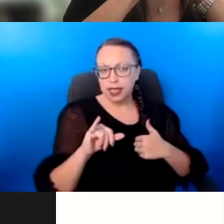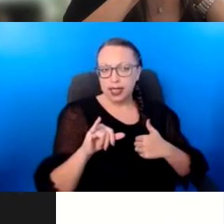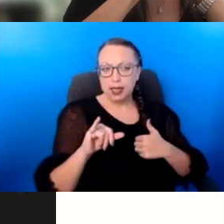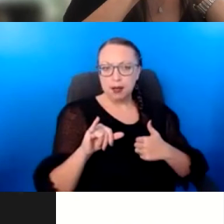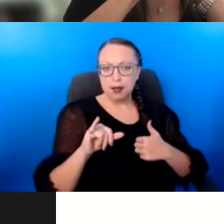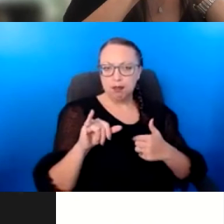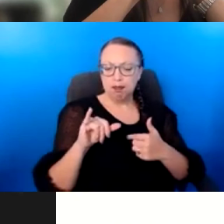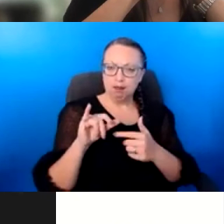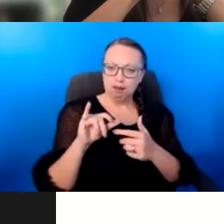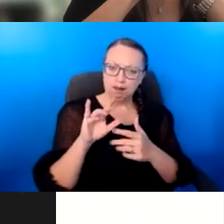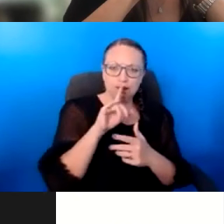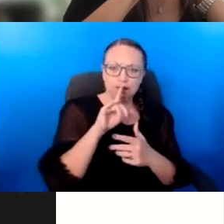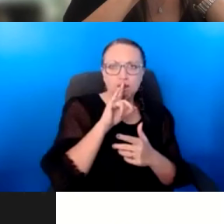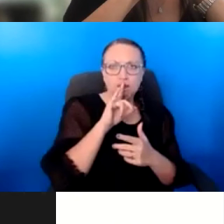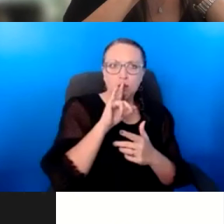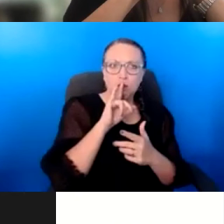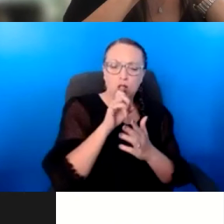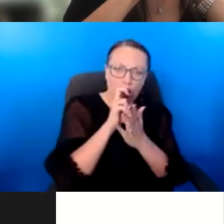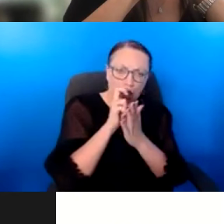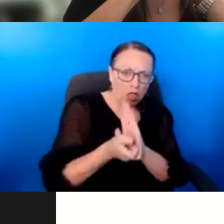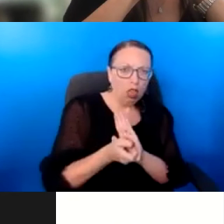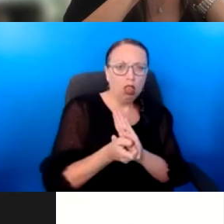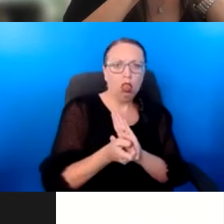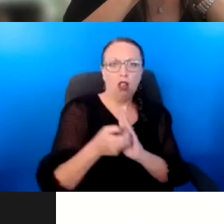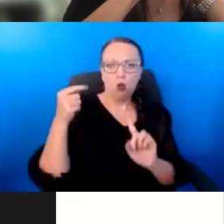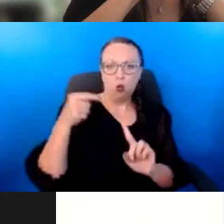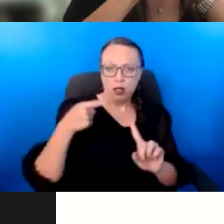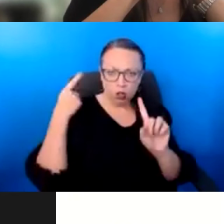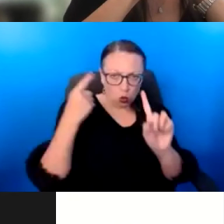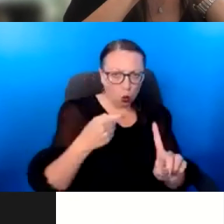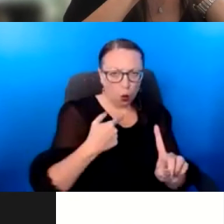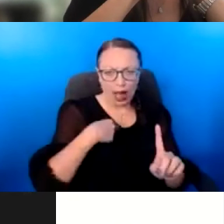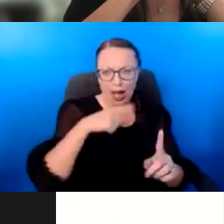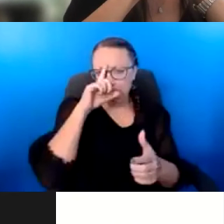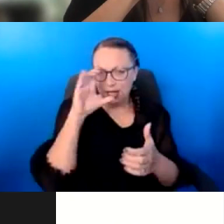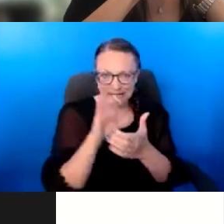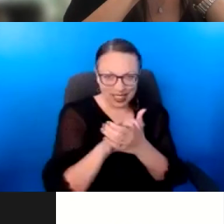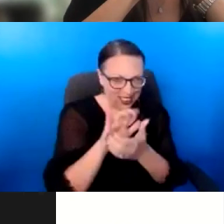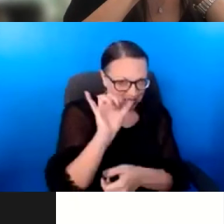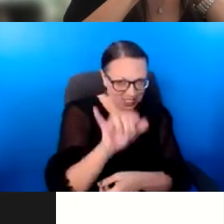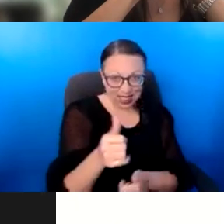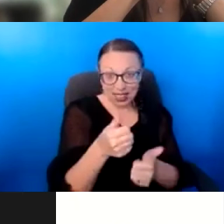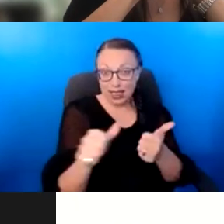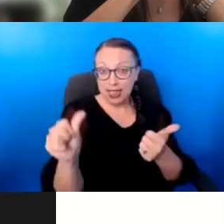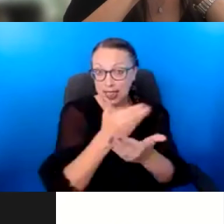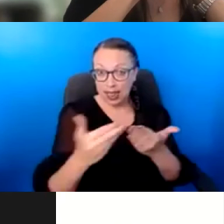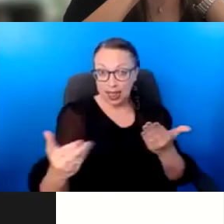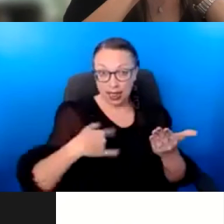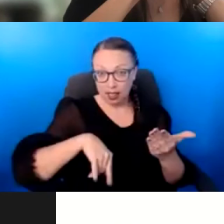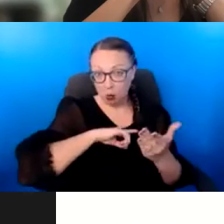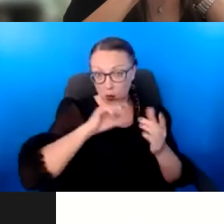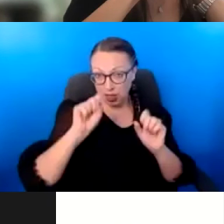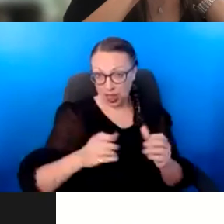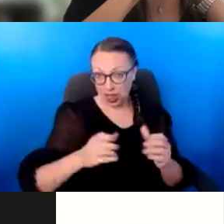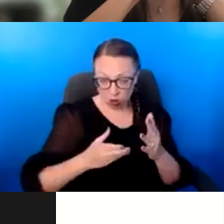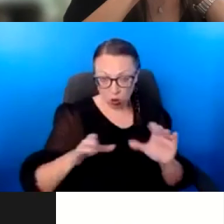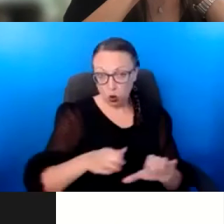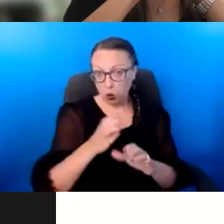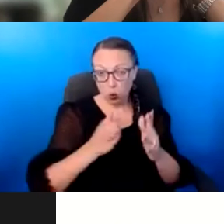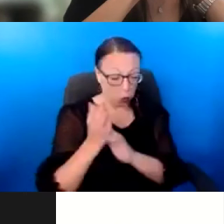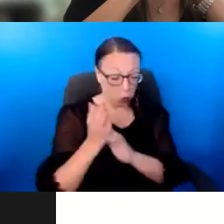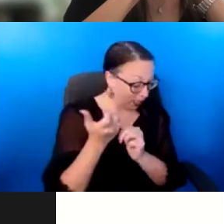mission. I believe in it. And anything we can do through any method